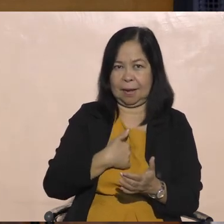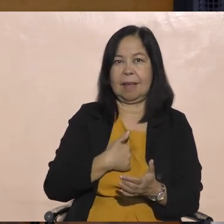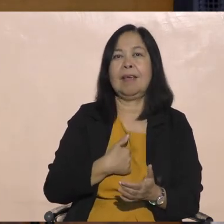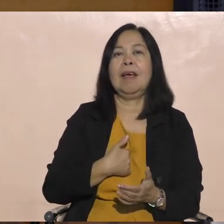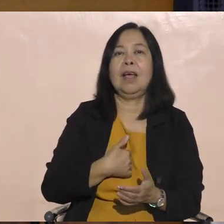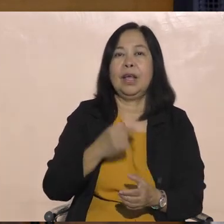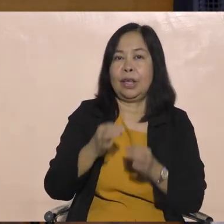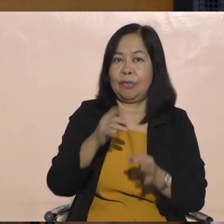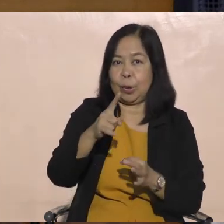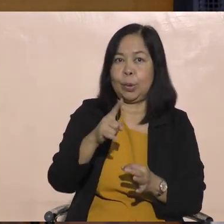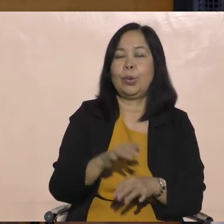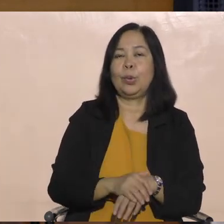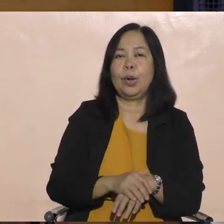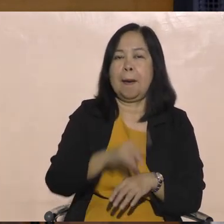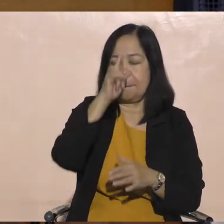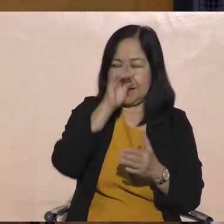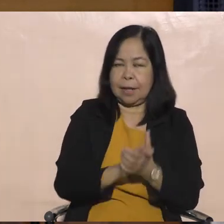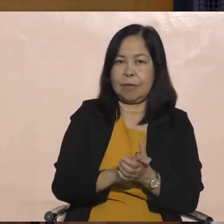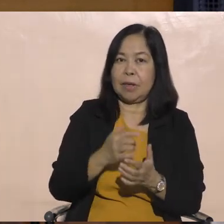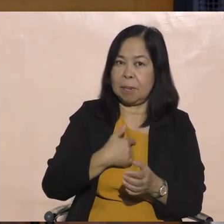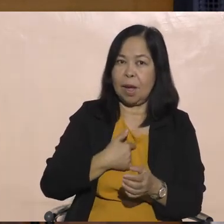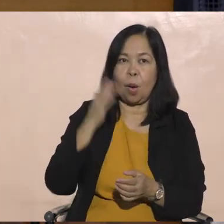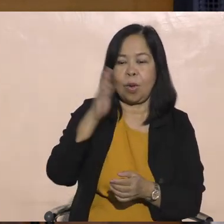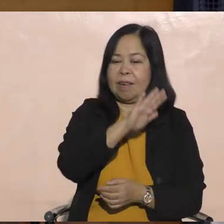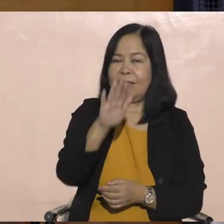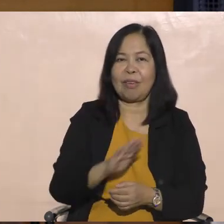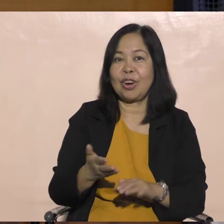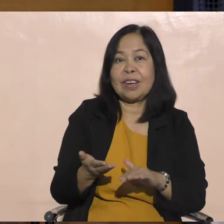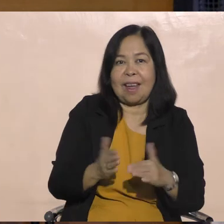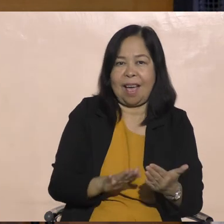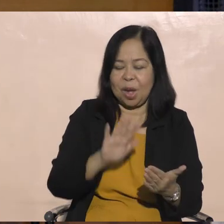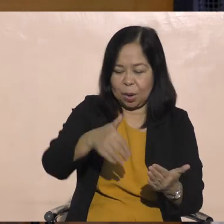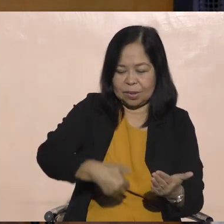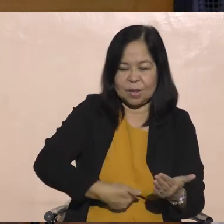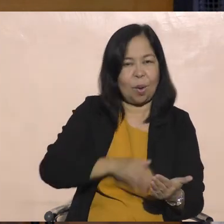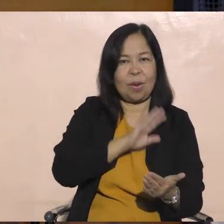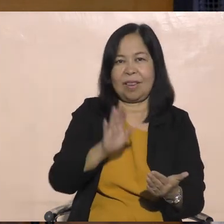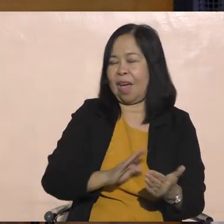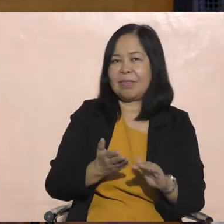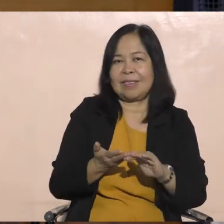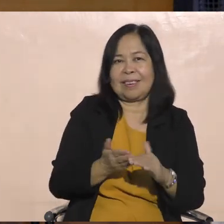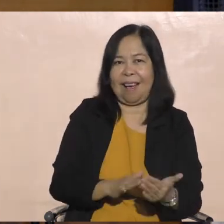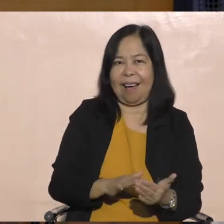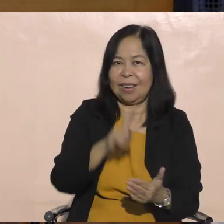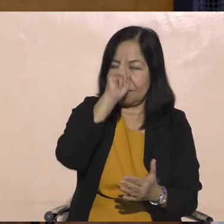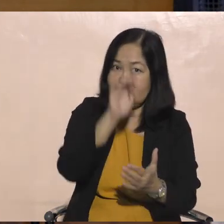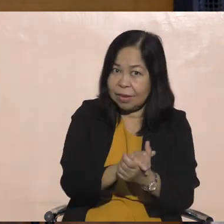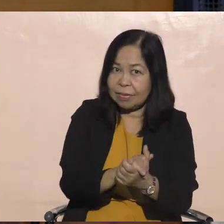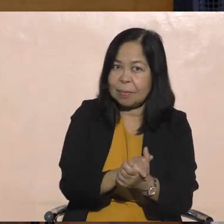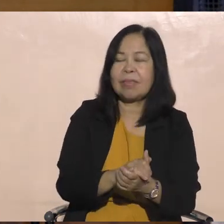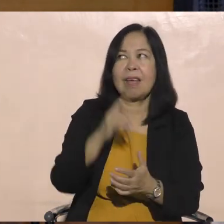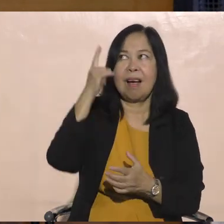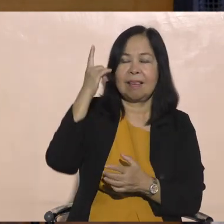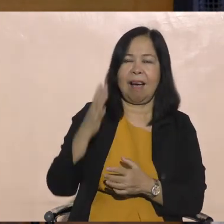lives by believing in me will never die. Do you believe this? God has